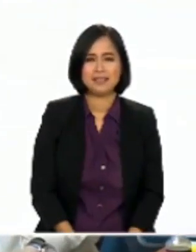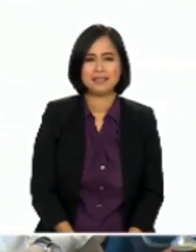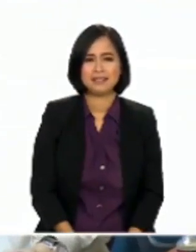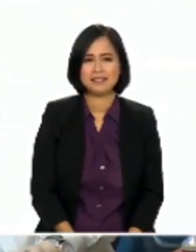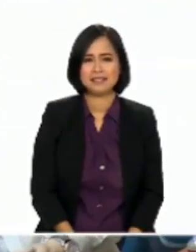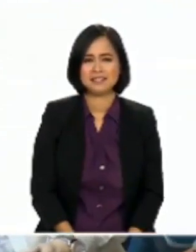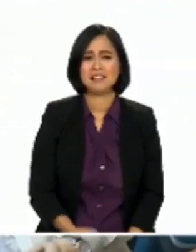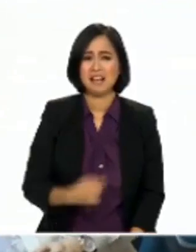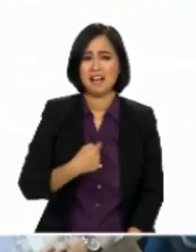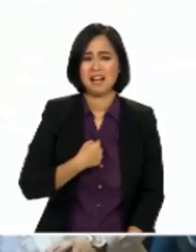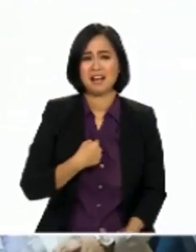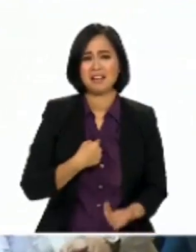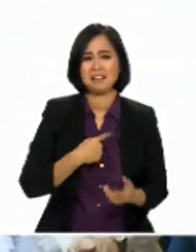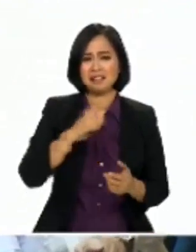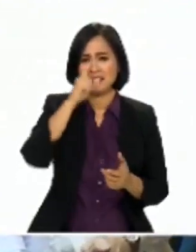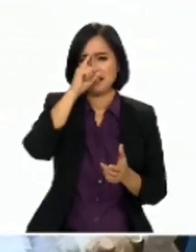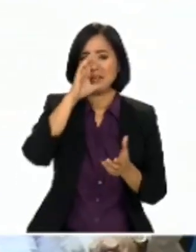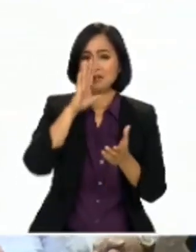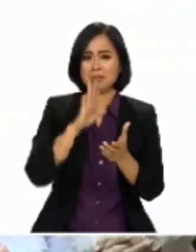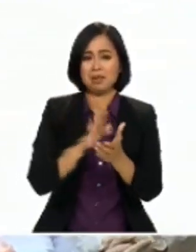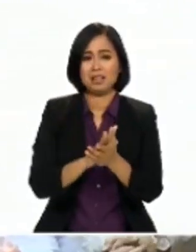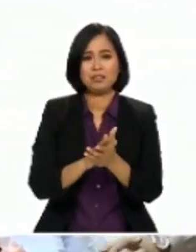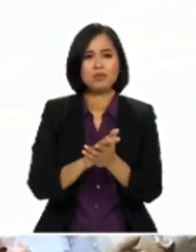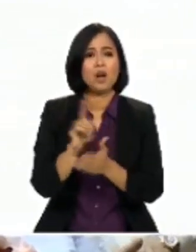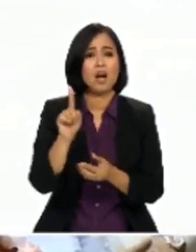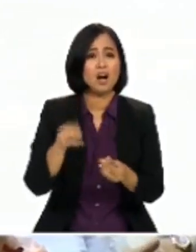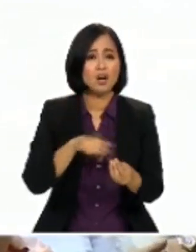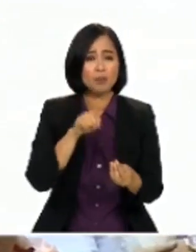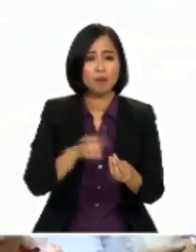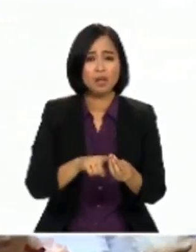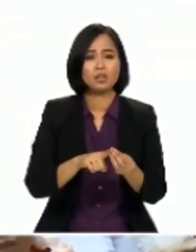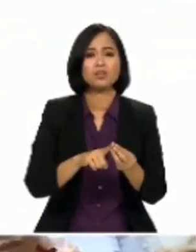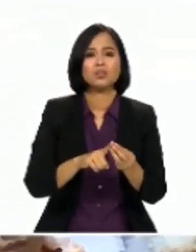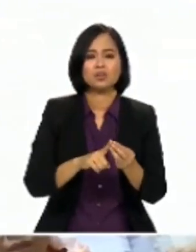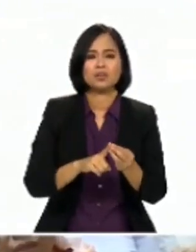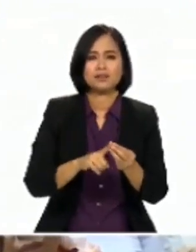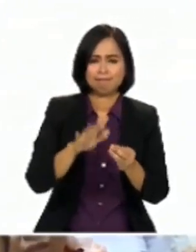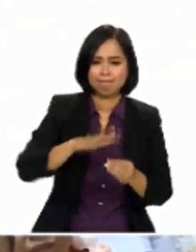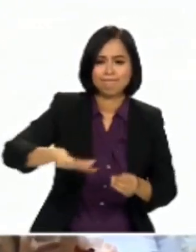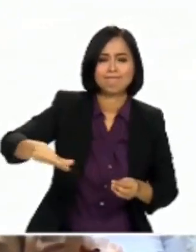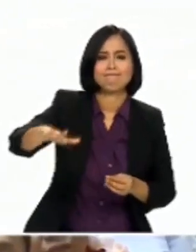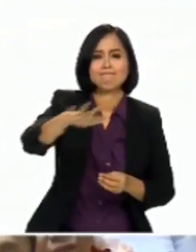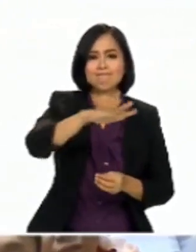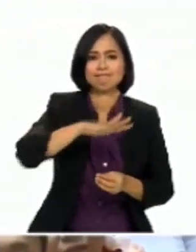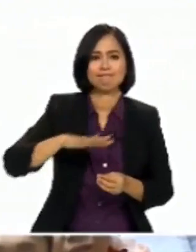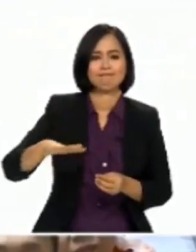I am a believer of a universal minder.